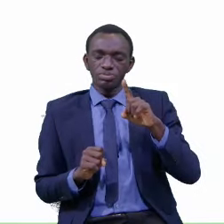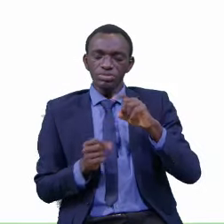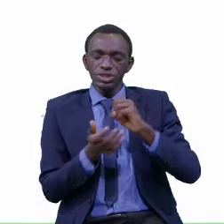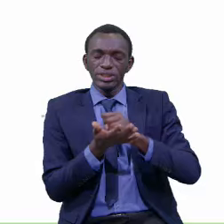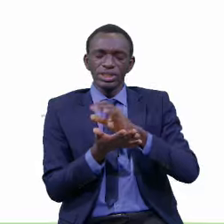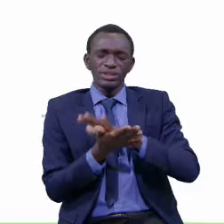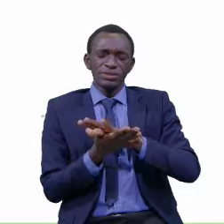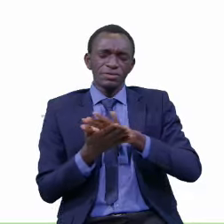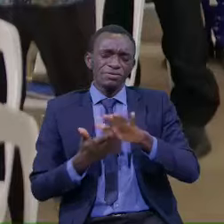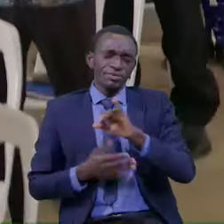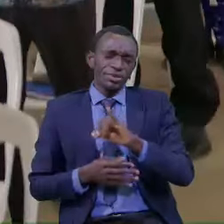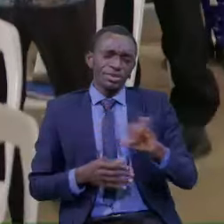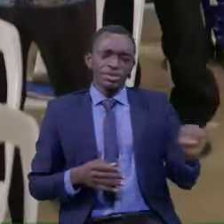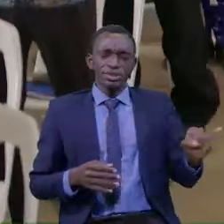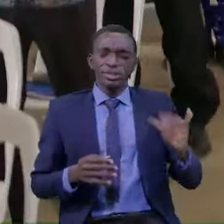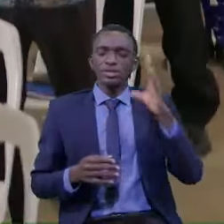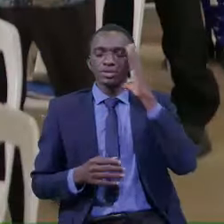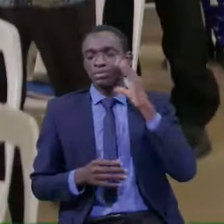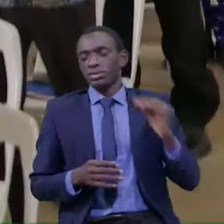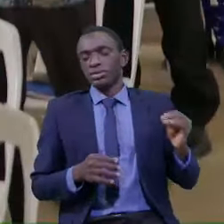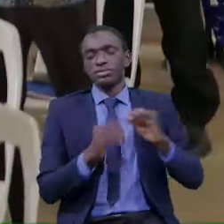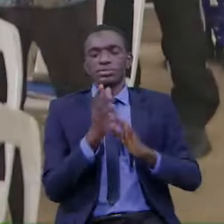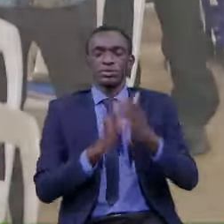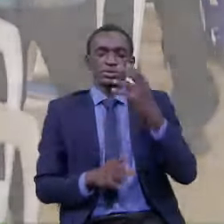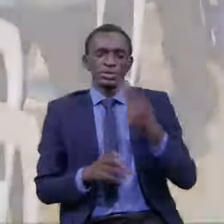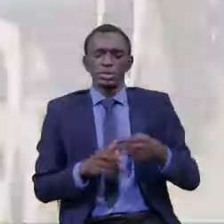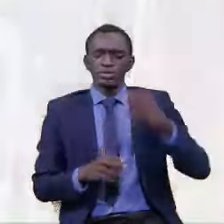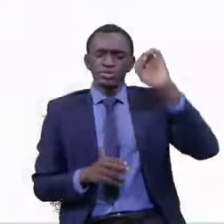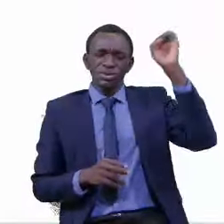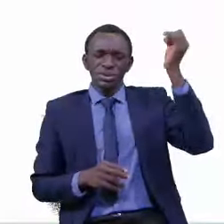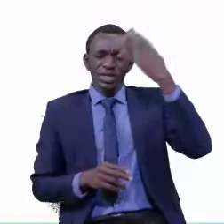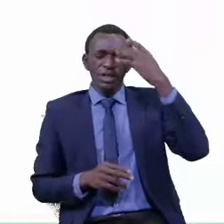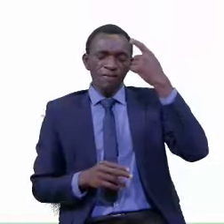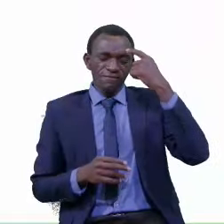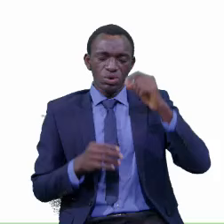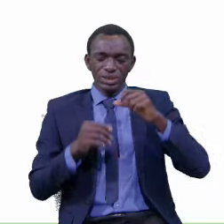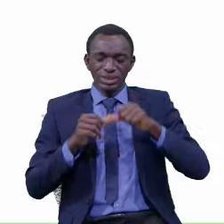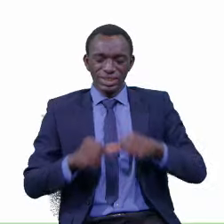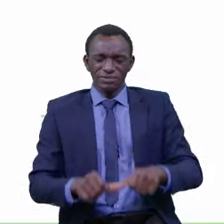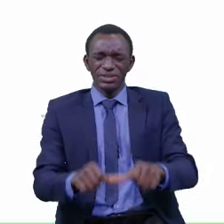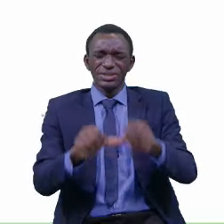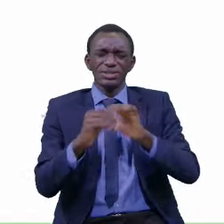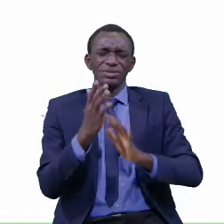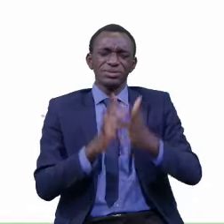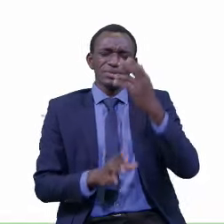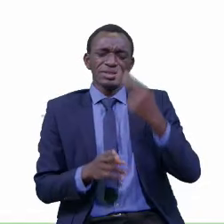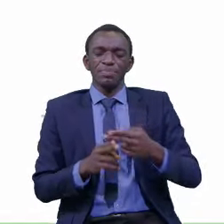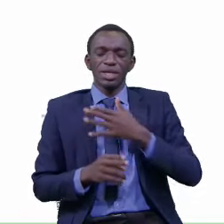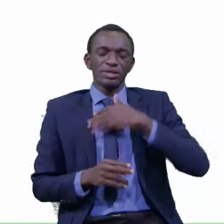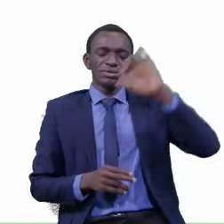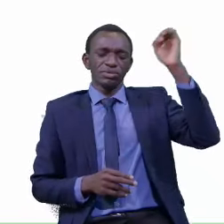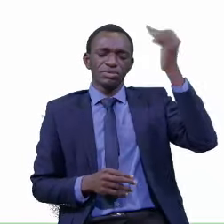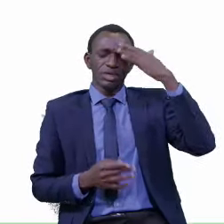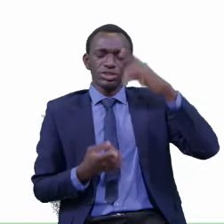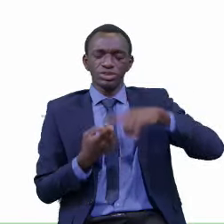sanctifying experience. Grace for steadfastness. And grace to stand